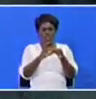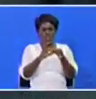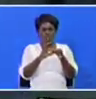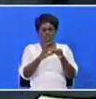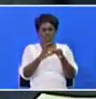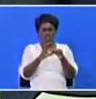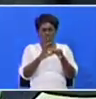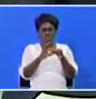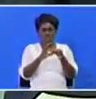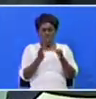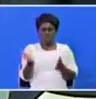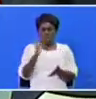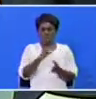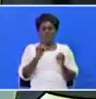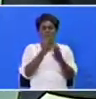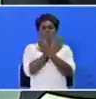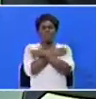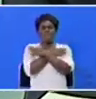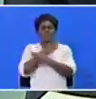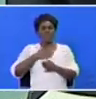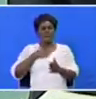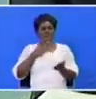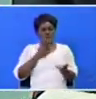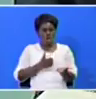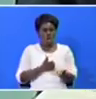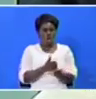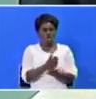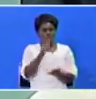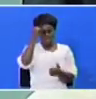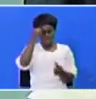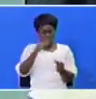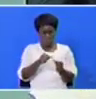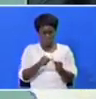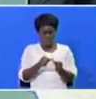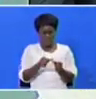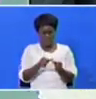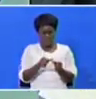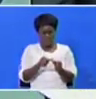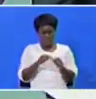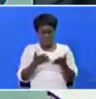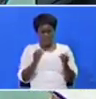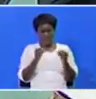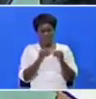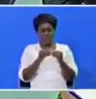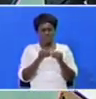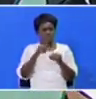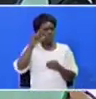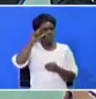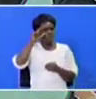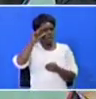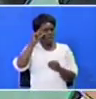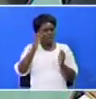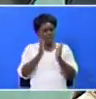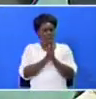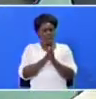So, facts are sacred, and I keep going back to that one, because my friend here is honest. Remember Moses Kuria saying how he met with Orengo and some South